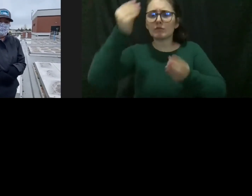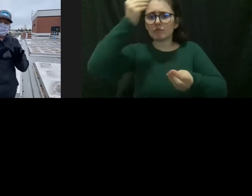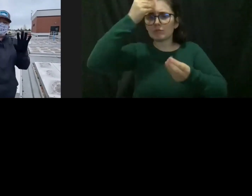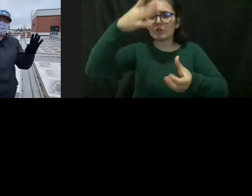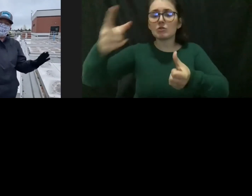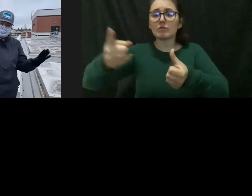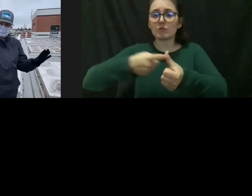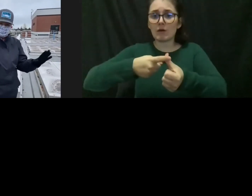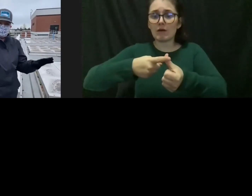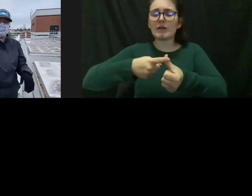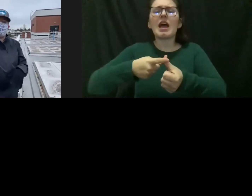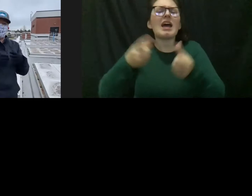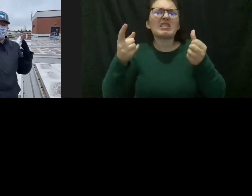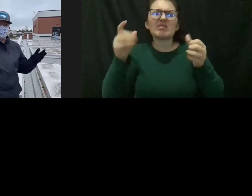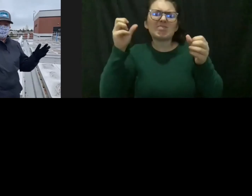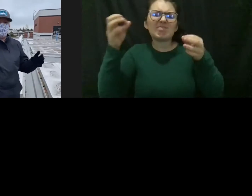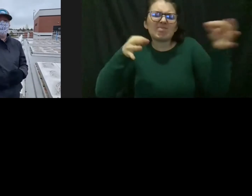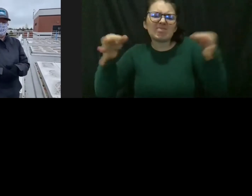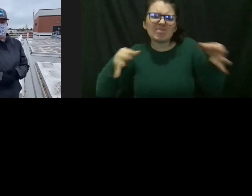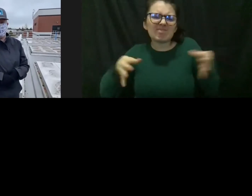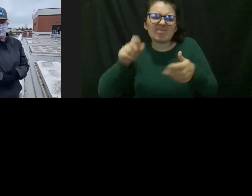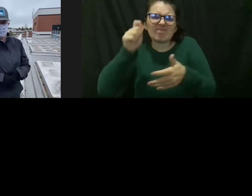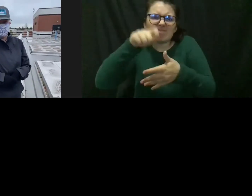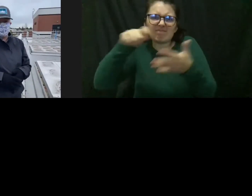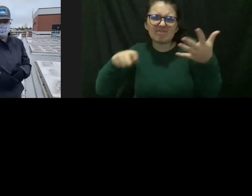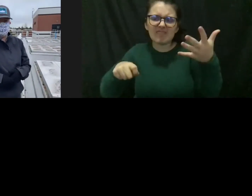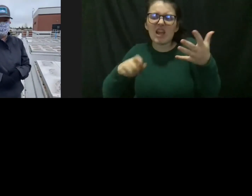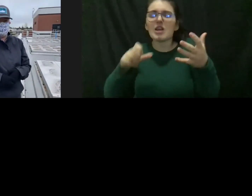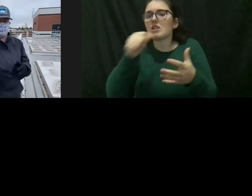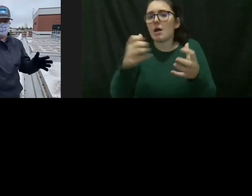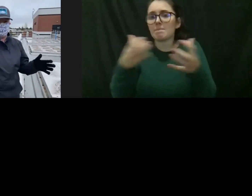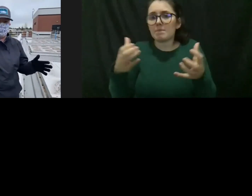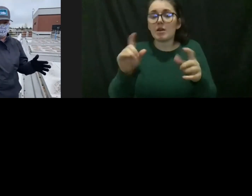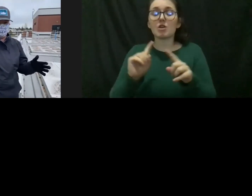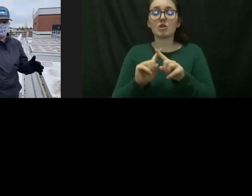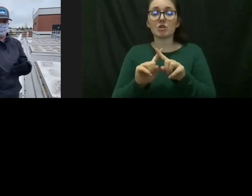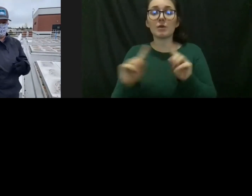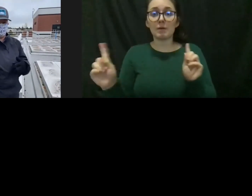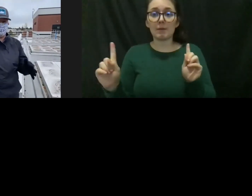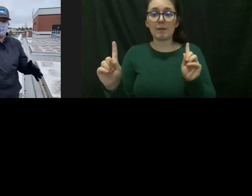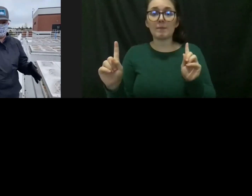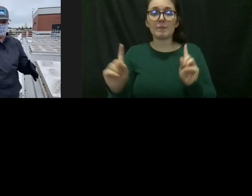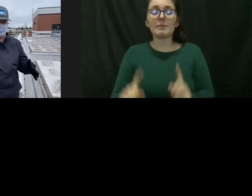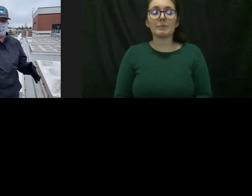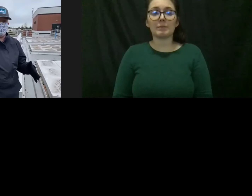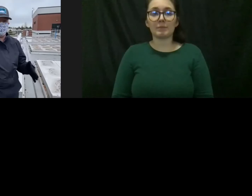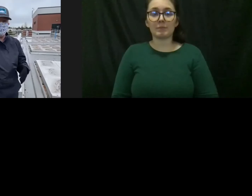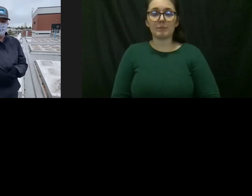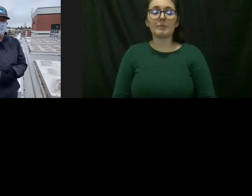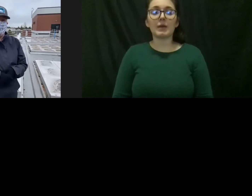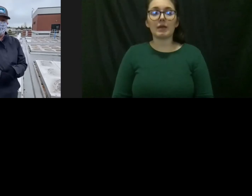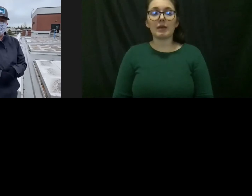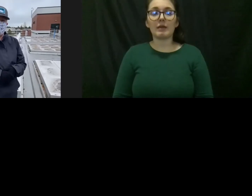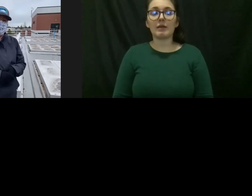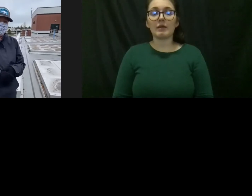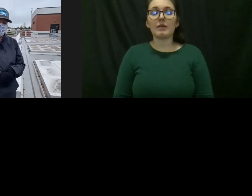And I won't get into too many details, but basically the commission runs this as a regional partnership between the two cities in Lane County.